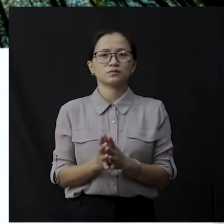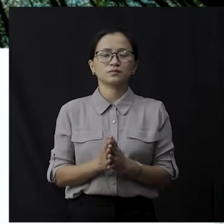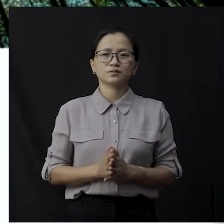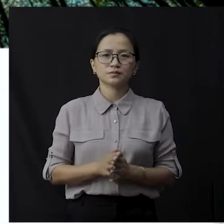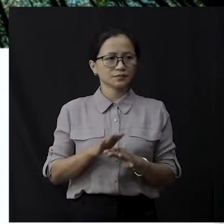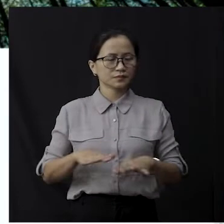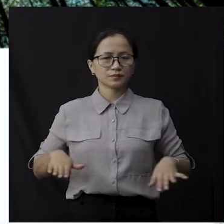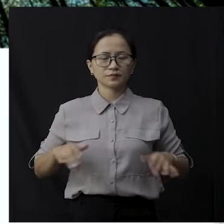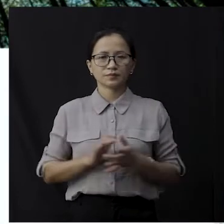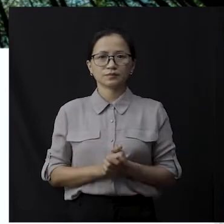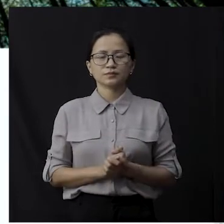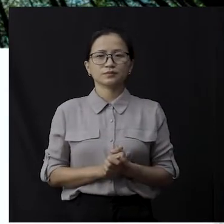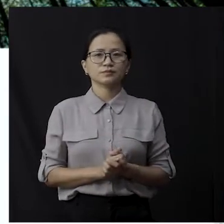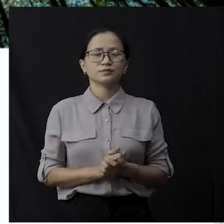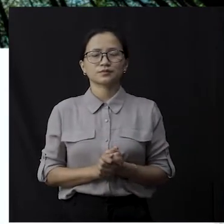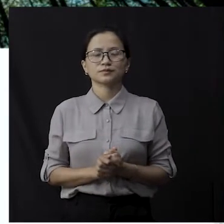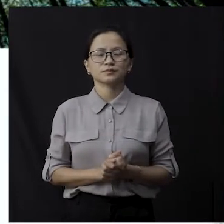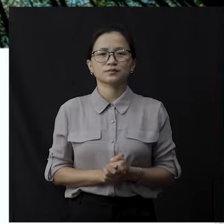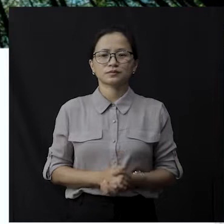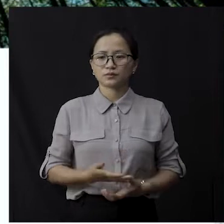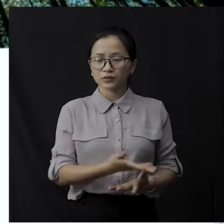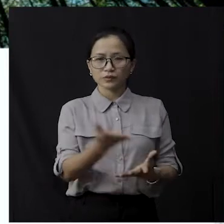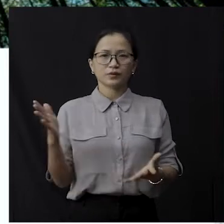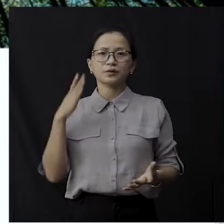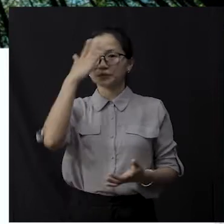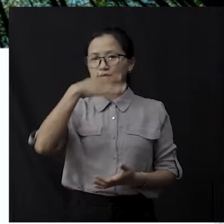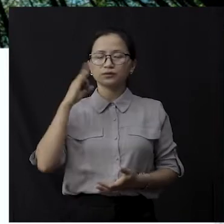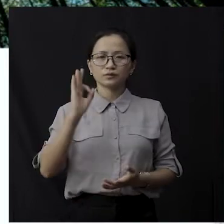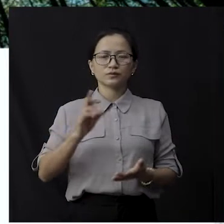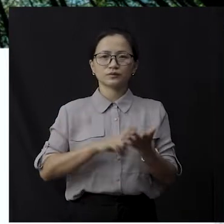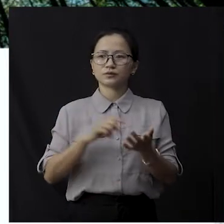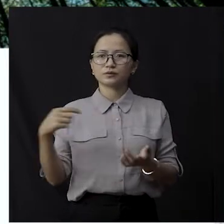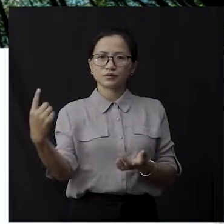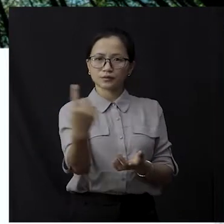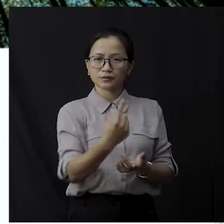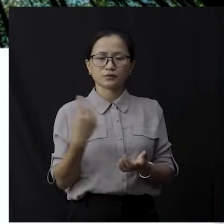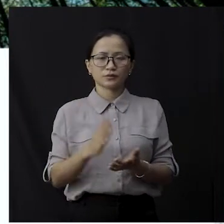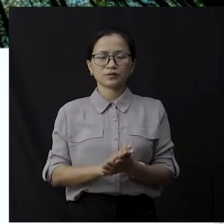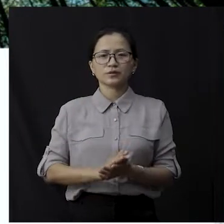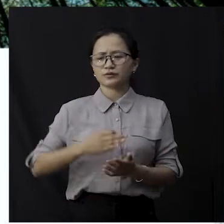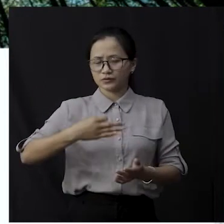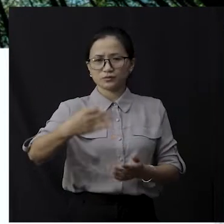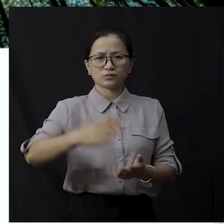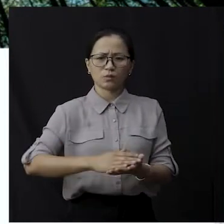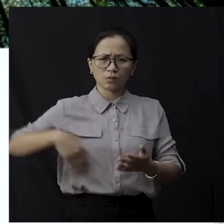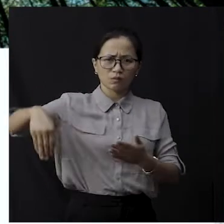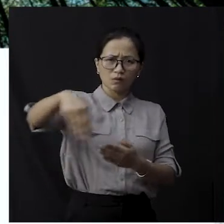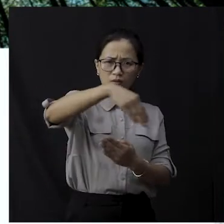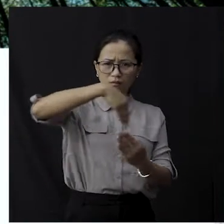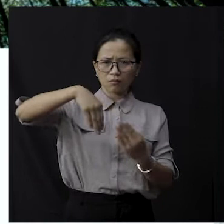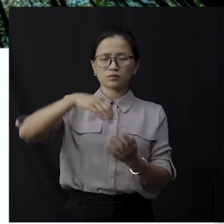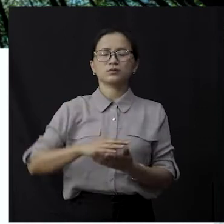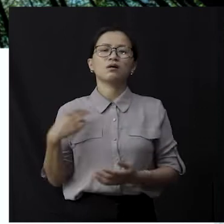So students, um, there are beautiful natural features all around us, right? Such as